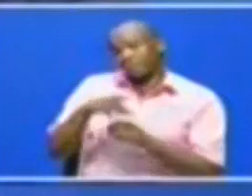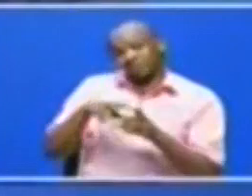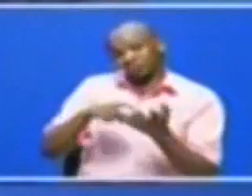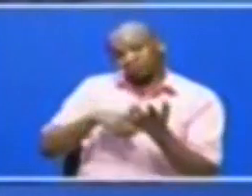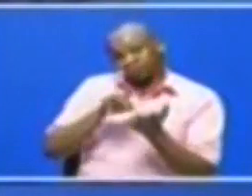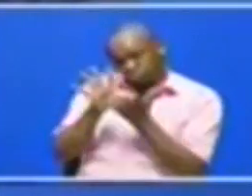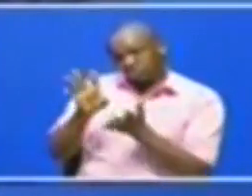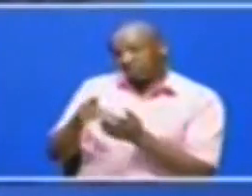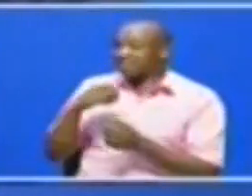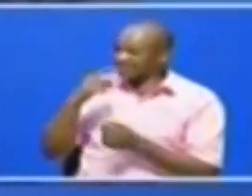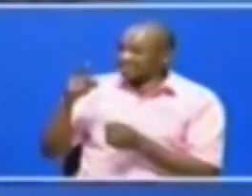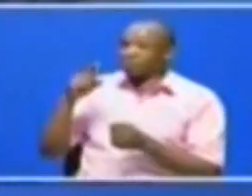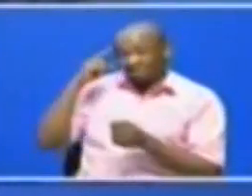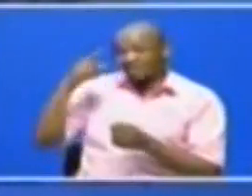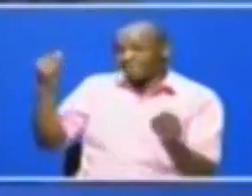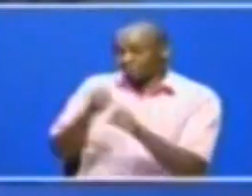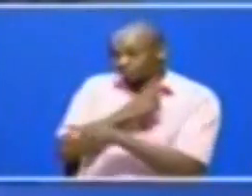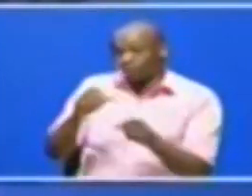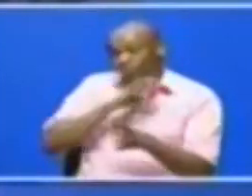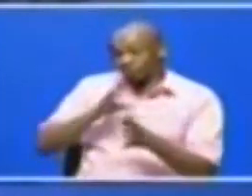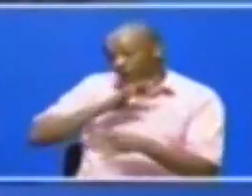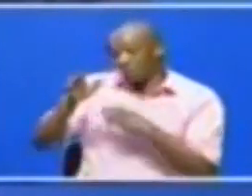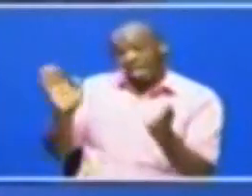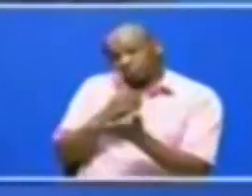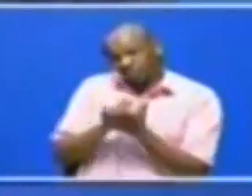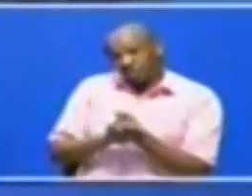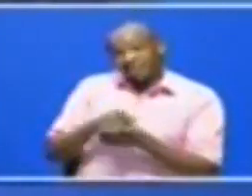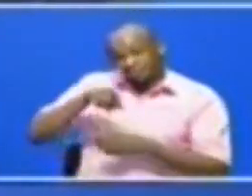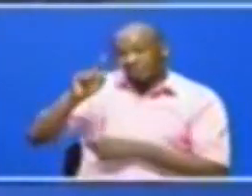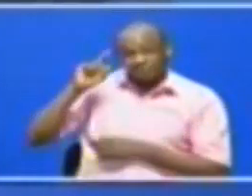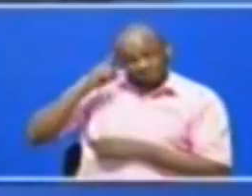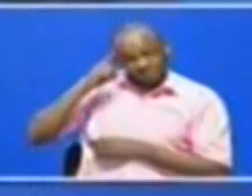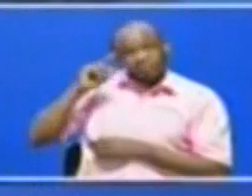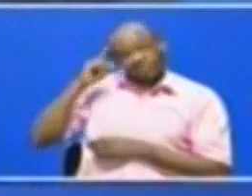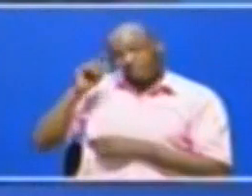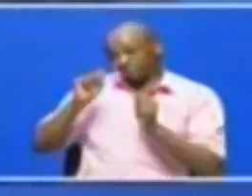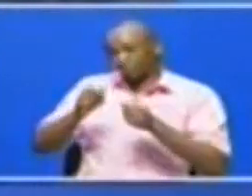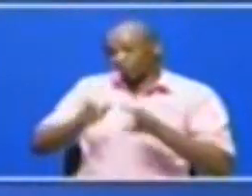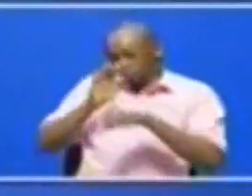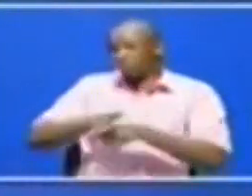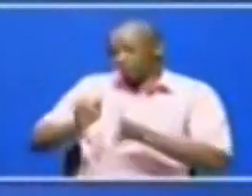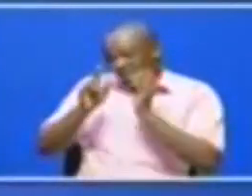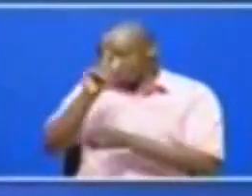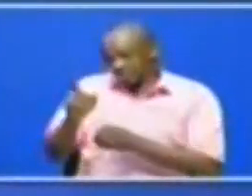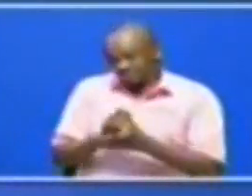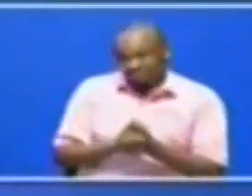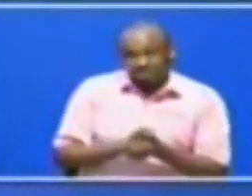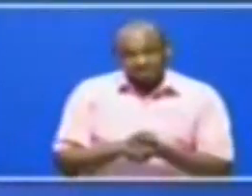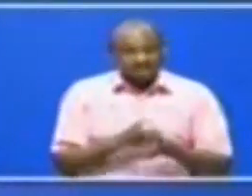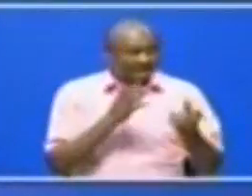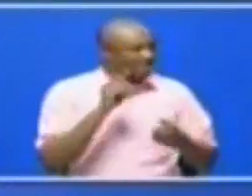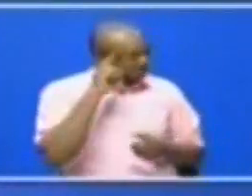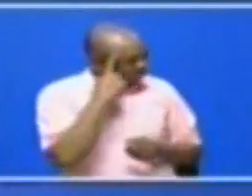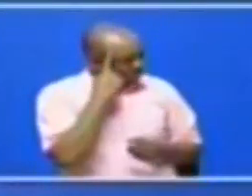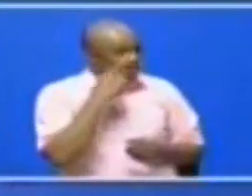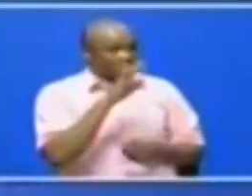not possible or practical to get these commissioners out of office? Are they choosing their battle wisely now? I think even just based on what